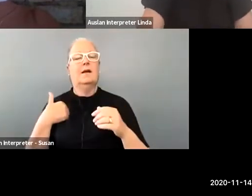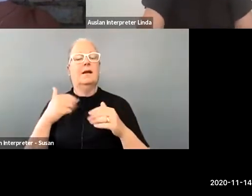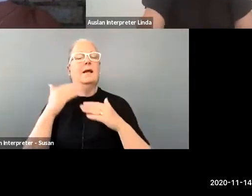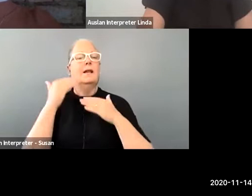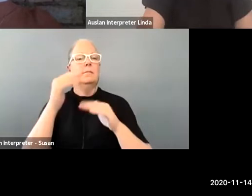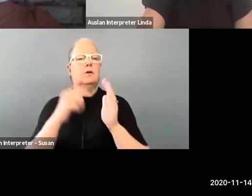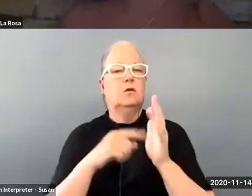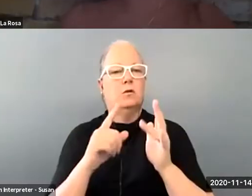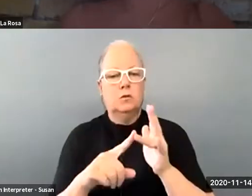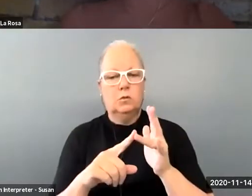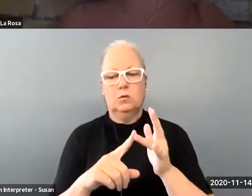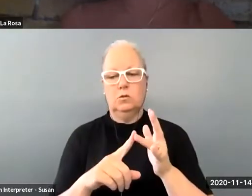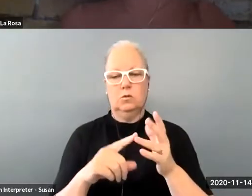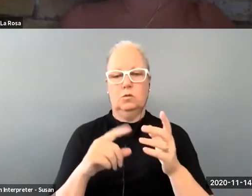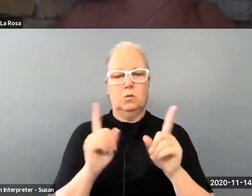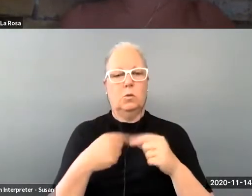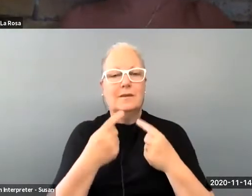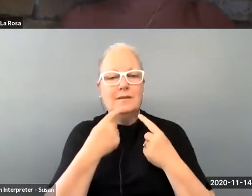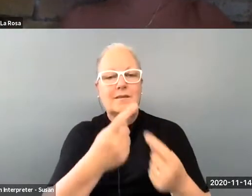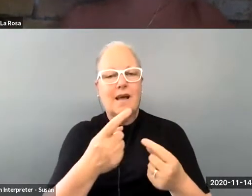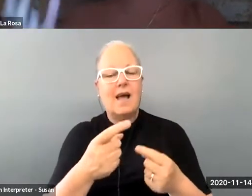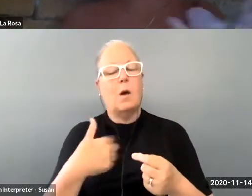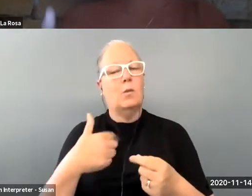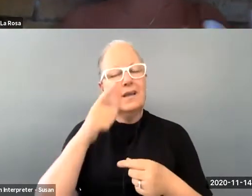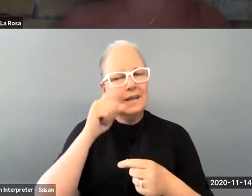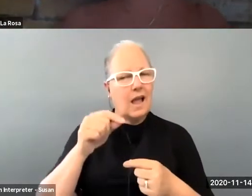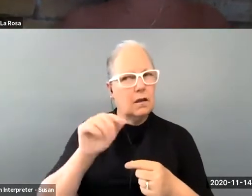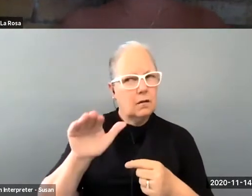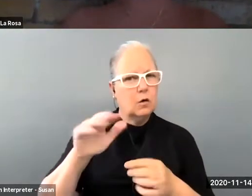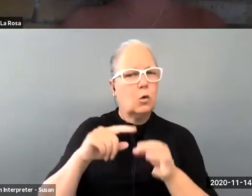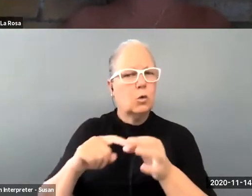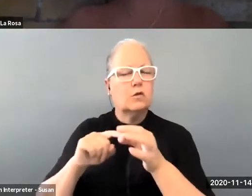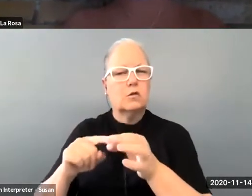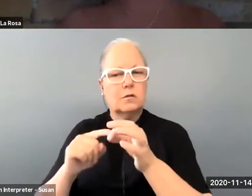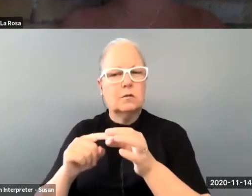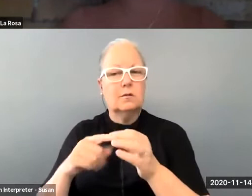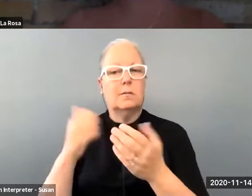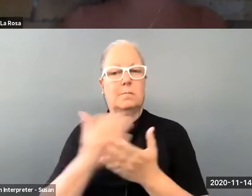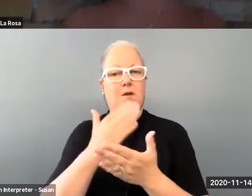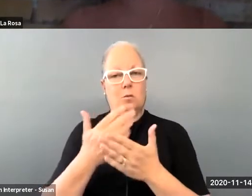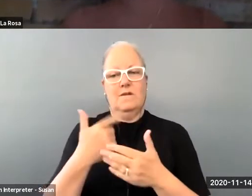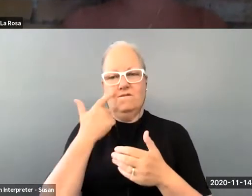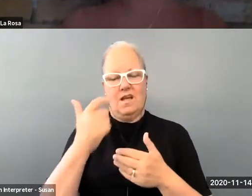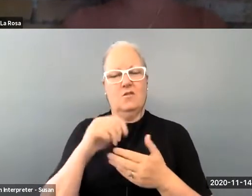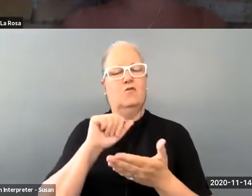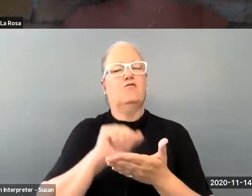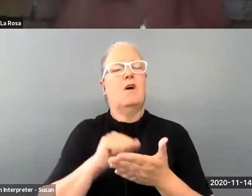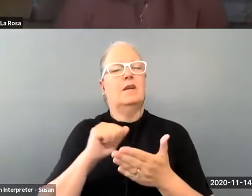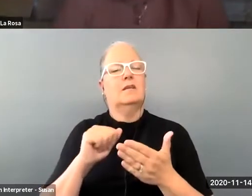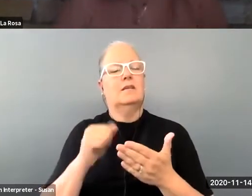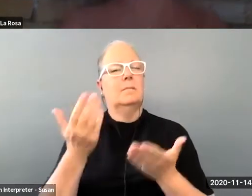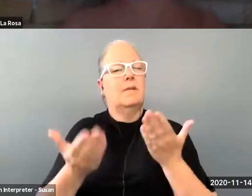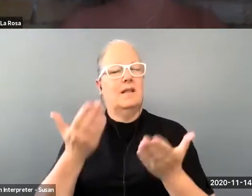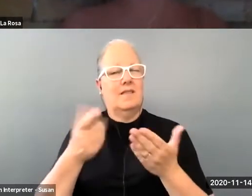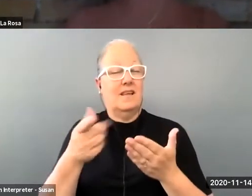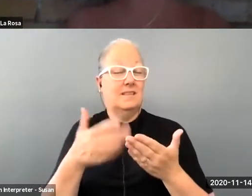voices out there and query things as well, just kind of finding that happy balance. Mm-hmm. So that's how I think we